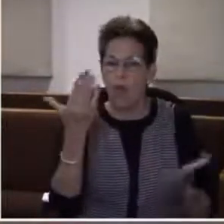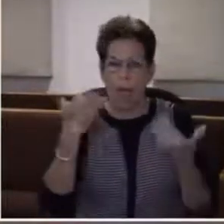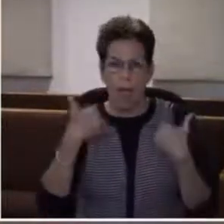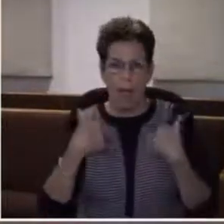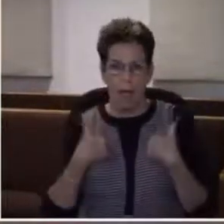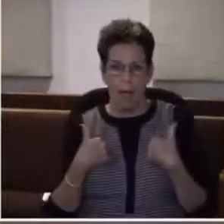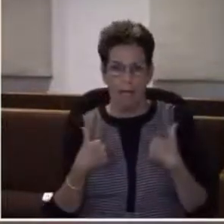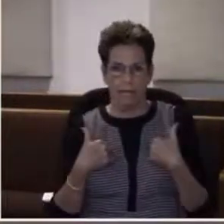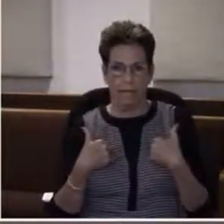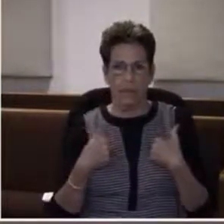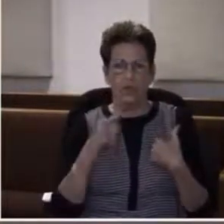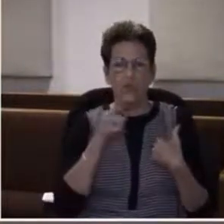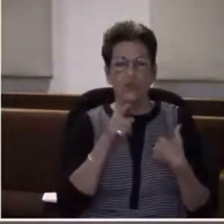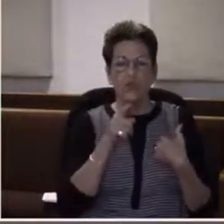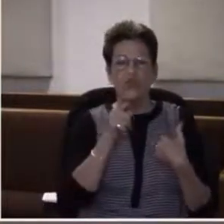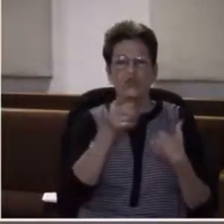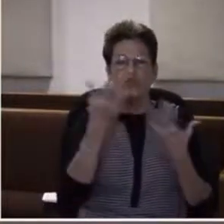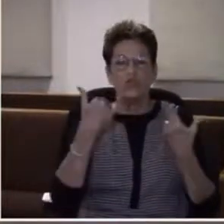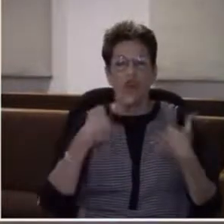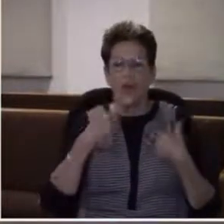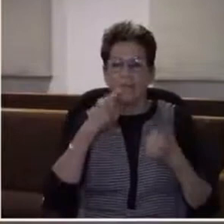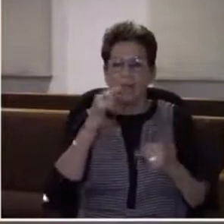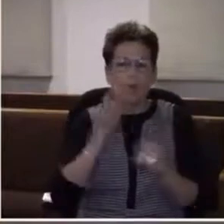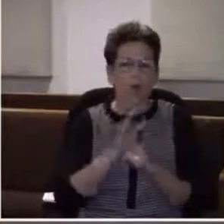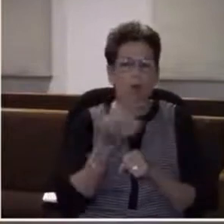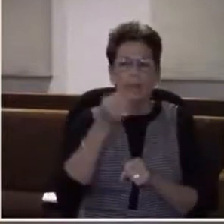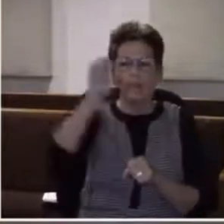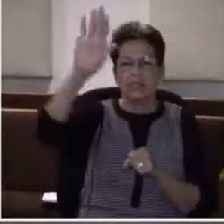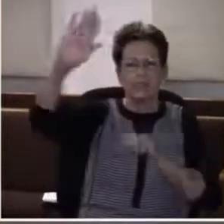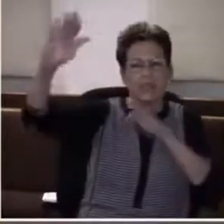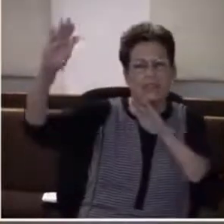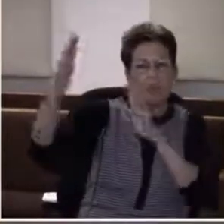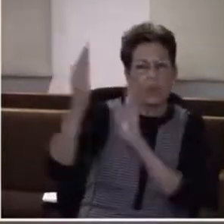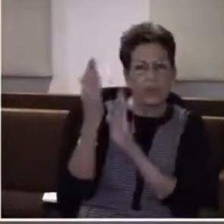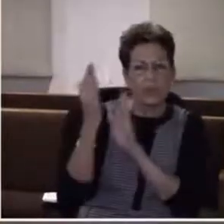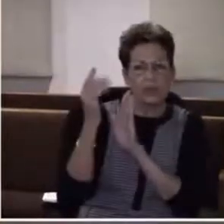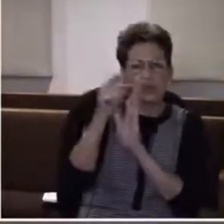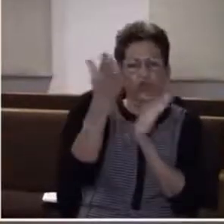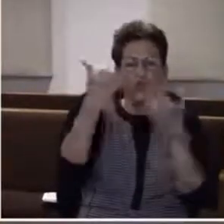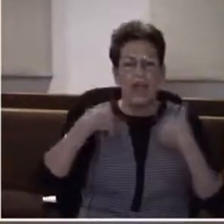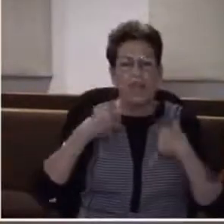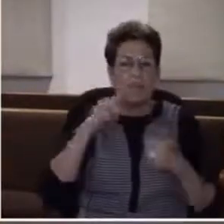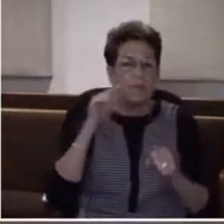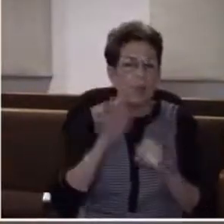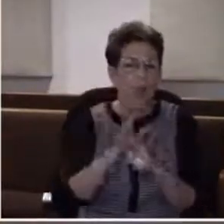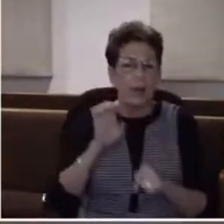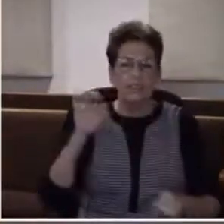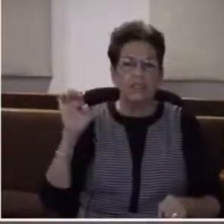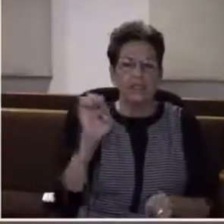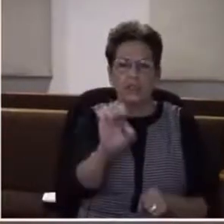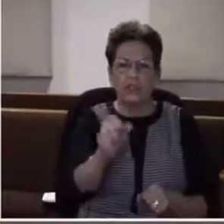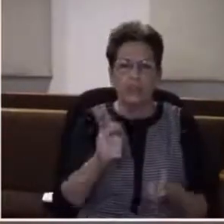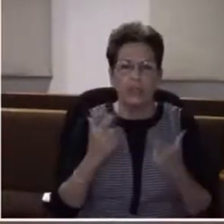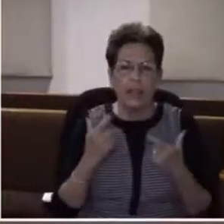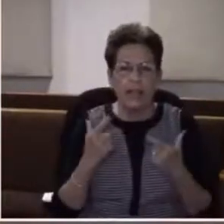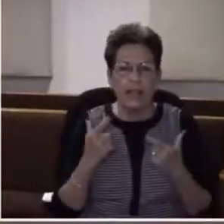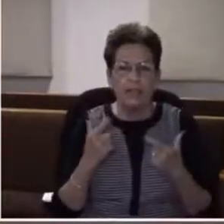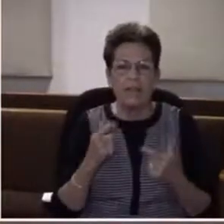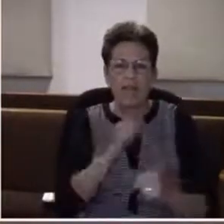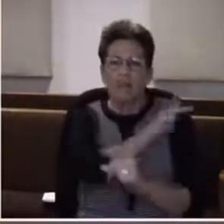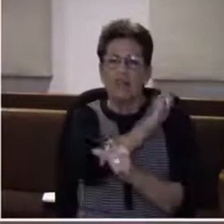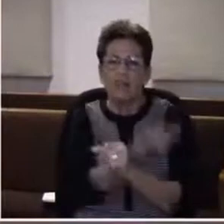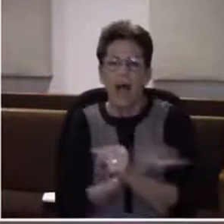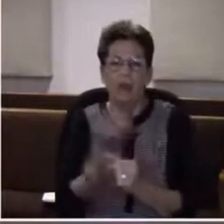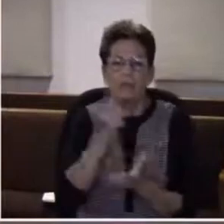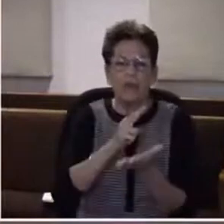life. You have the promise of his presence. You have the promise of his word. You have the power of the Holy Spirit